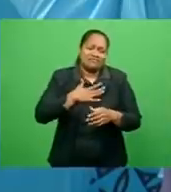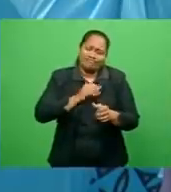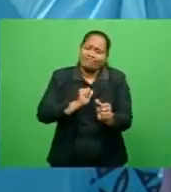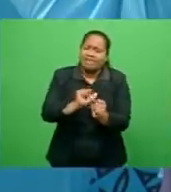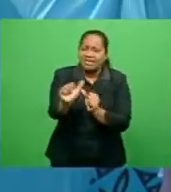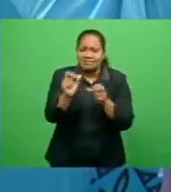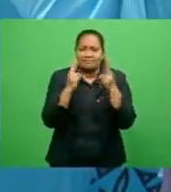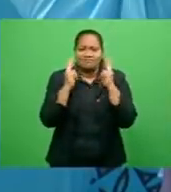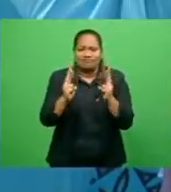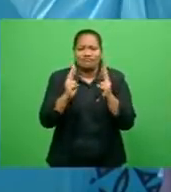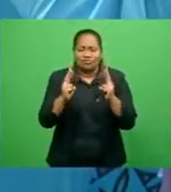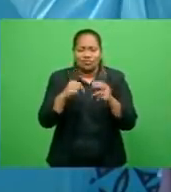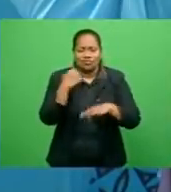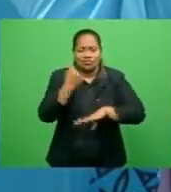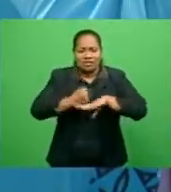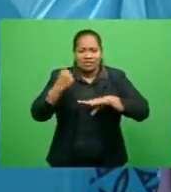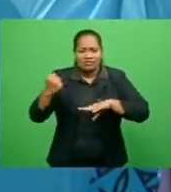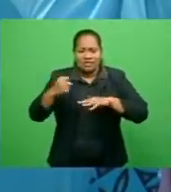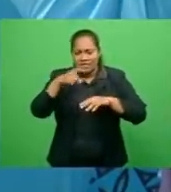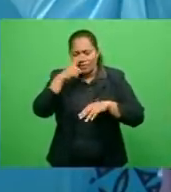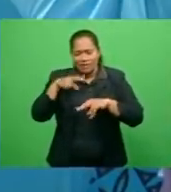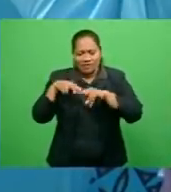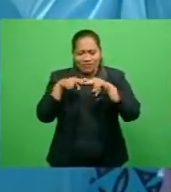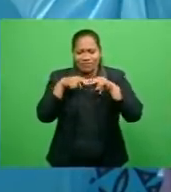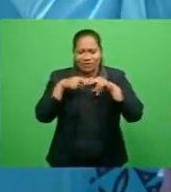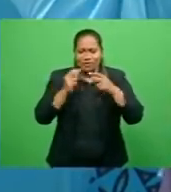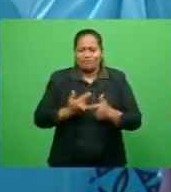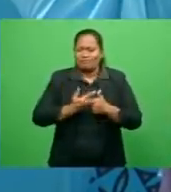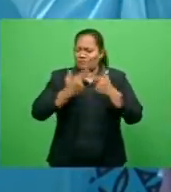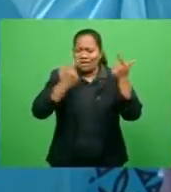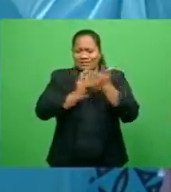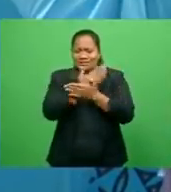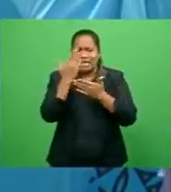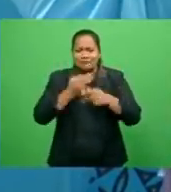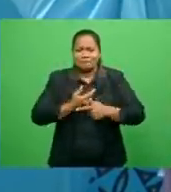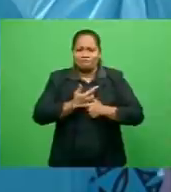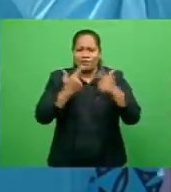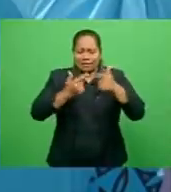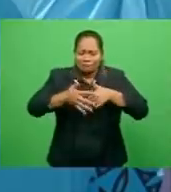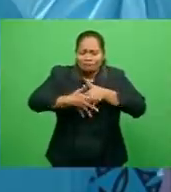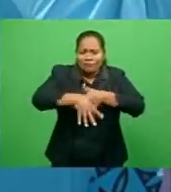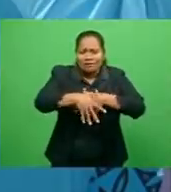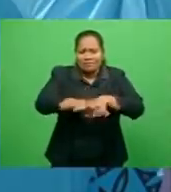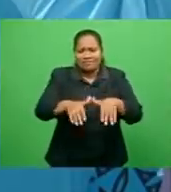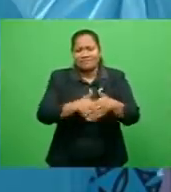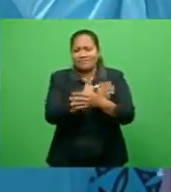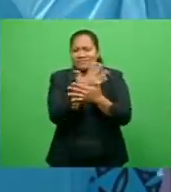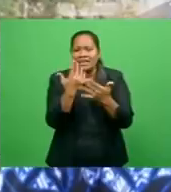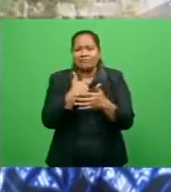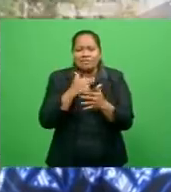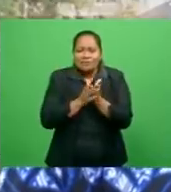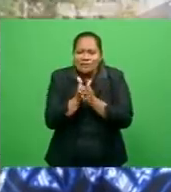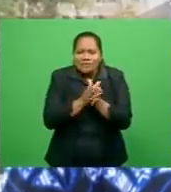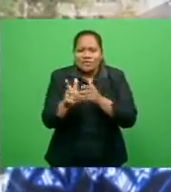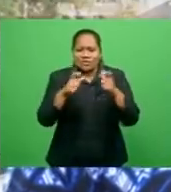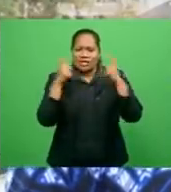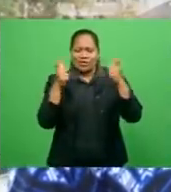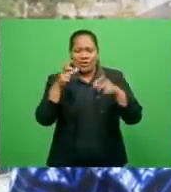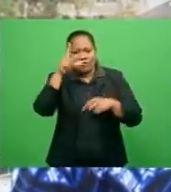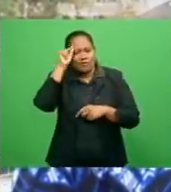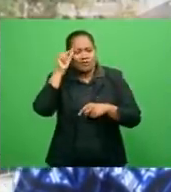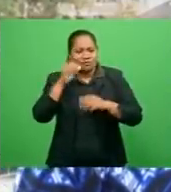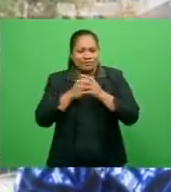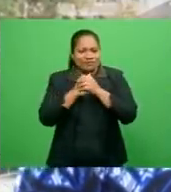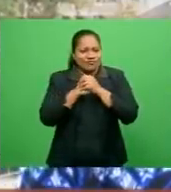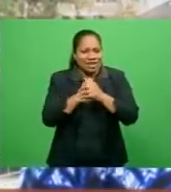to the people of Fiji. A great day, a great milestone, and I'm looking forward to celebrating with my Fijian friends. US